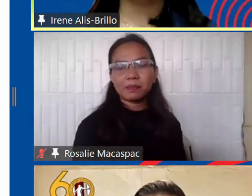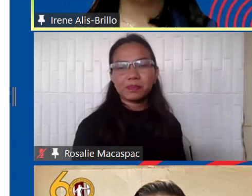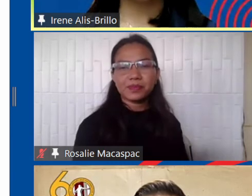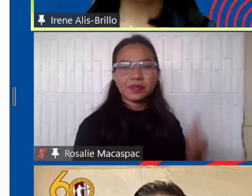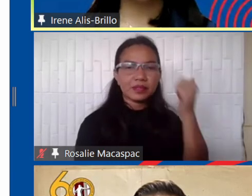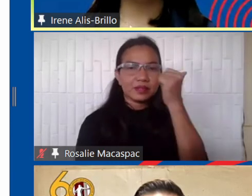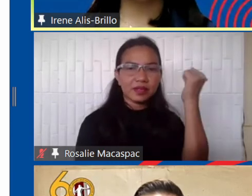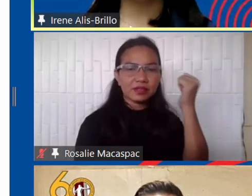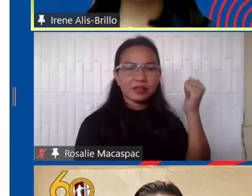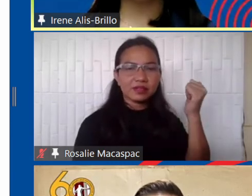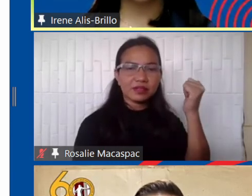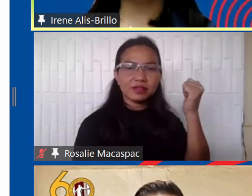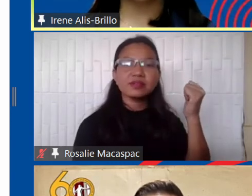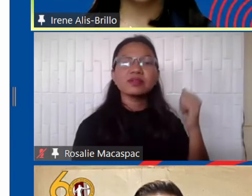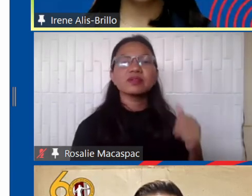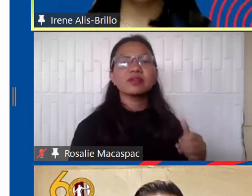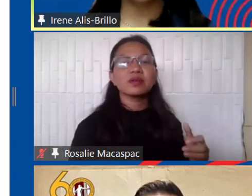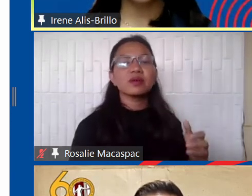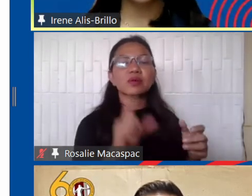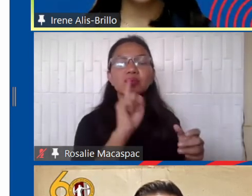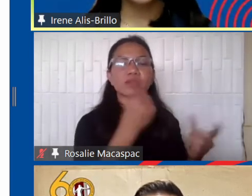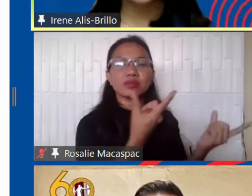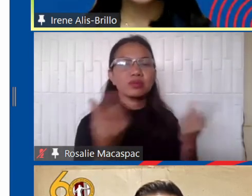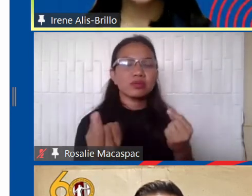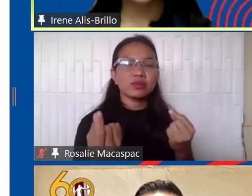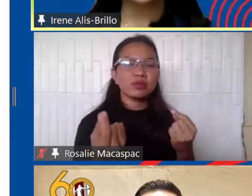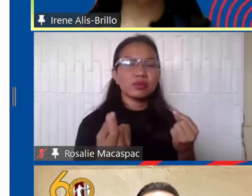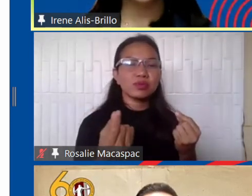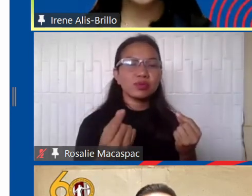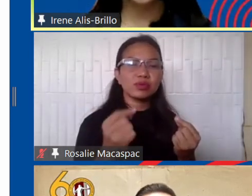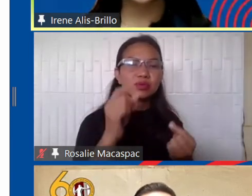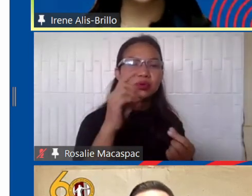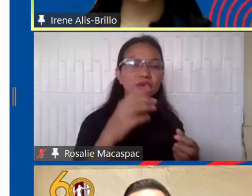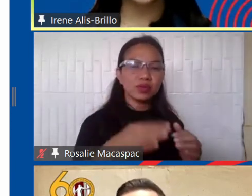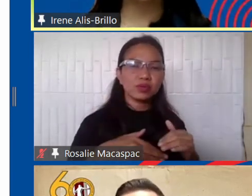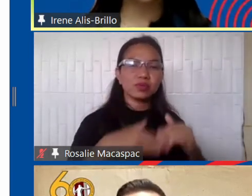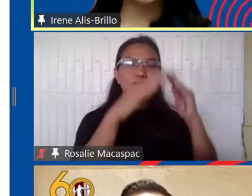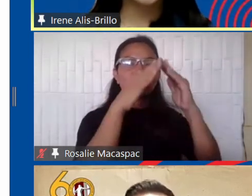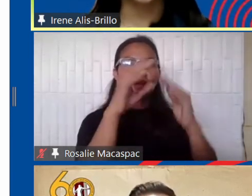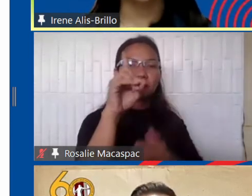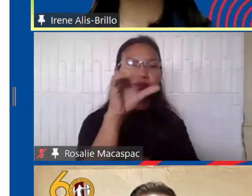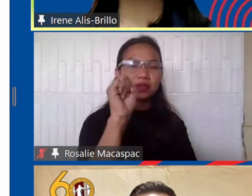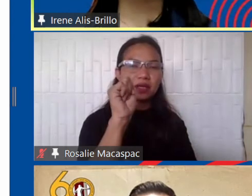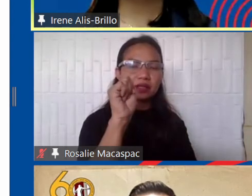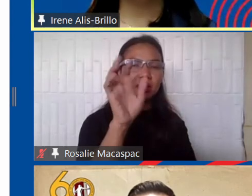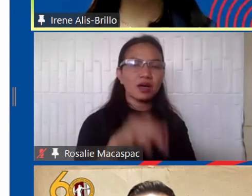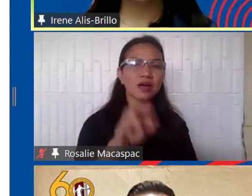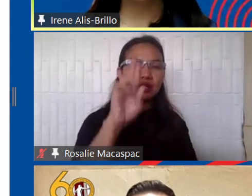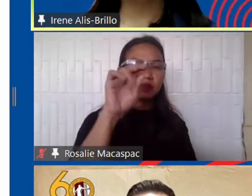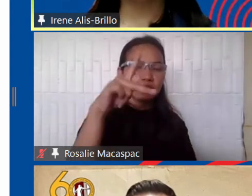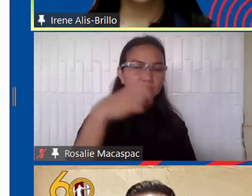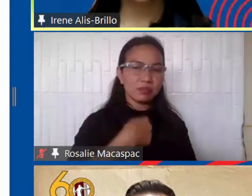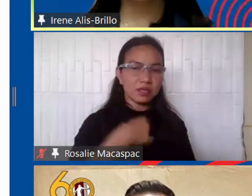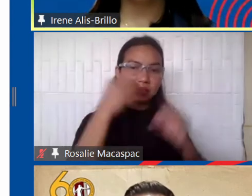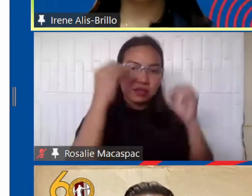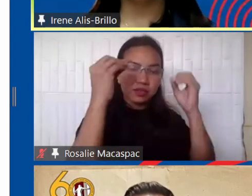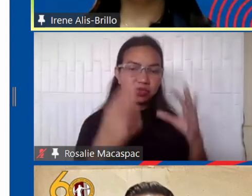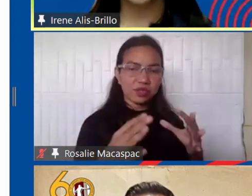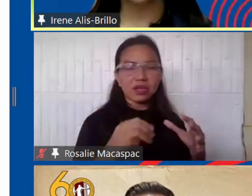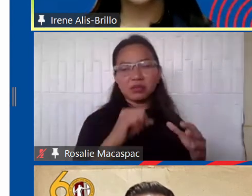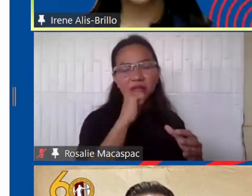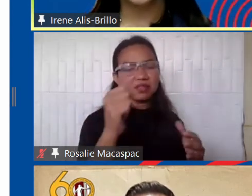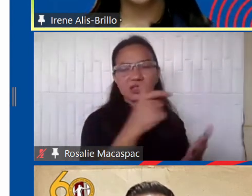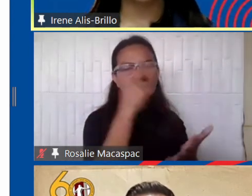Anonymous. What can we do to put up a data repository since I'm just an assigned teacher but not a graduate